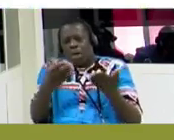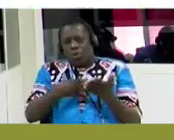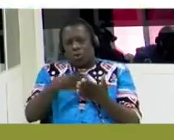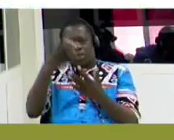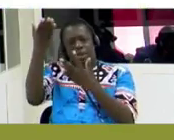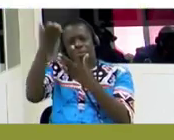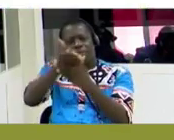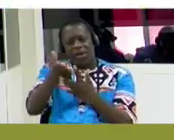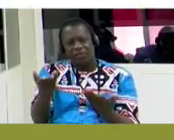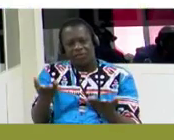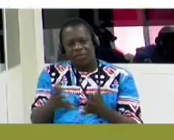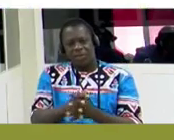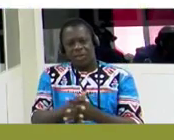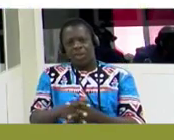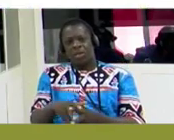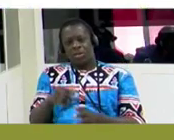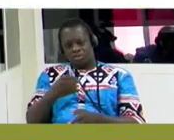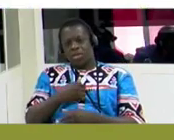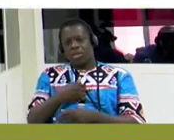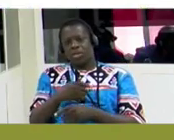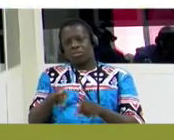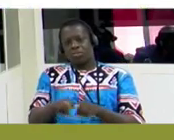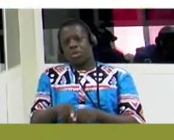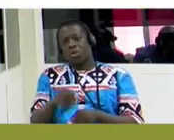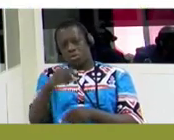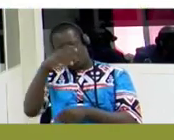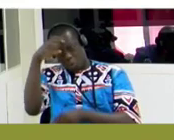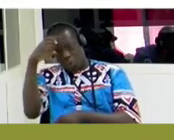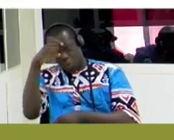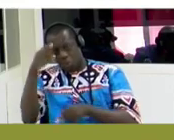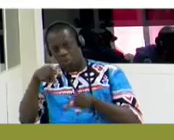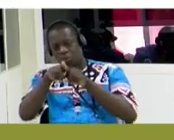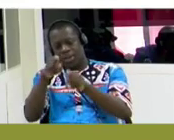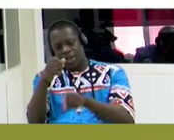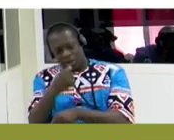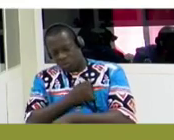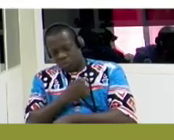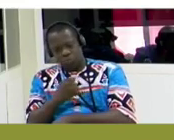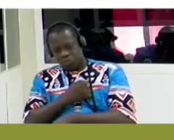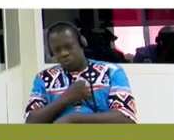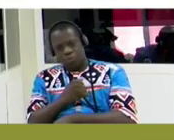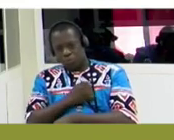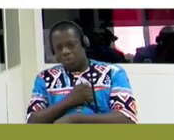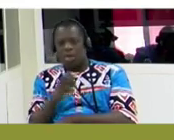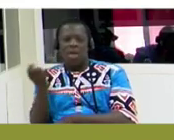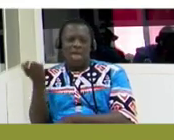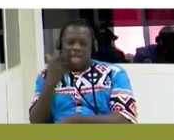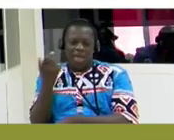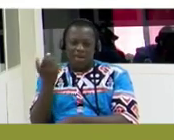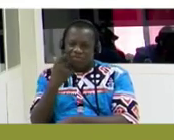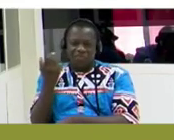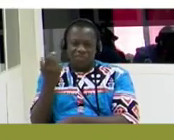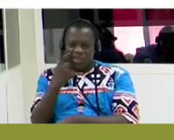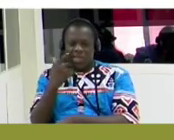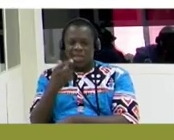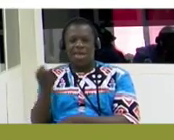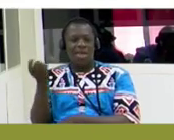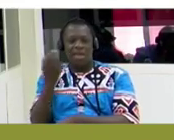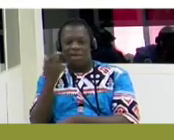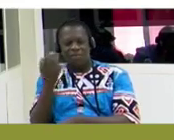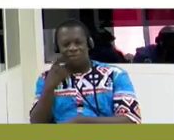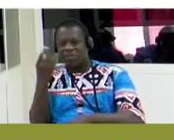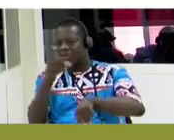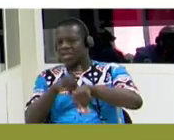peer. I was working with peerless. Every day, every time. Yeah, every day I go, I